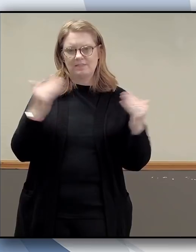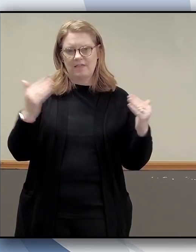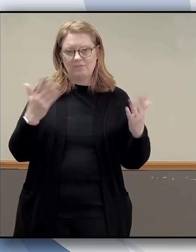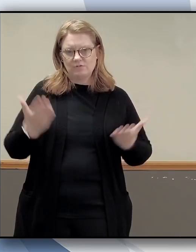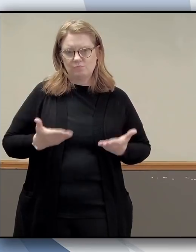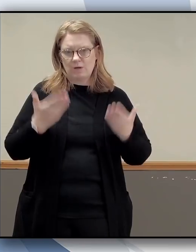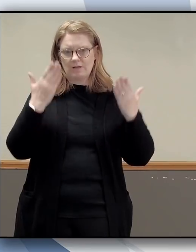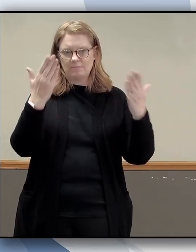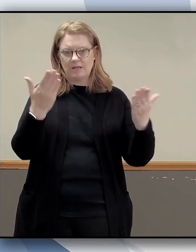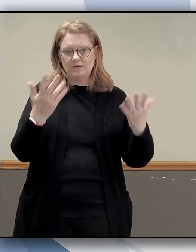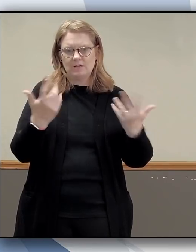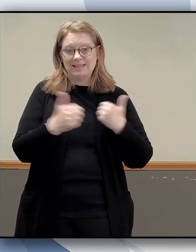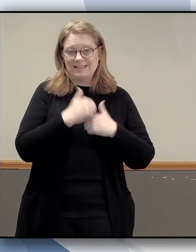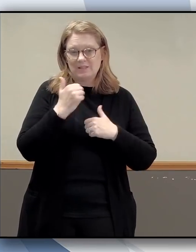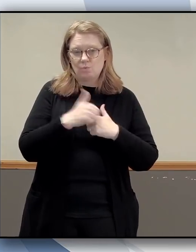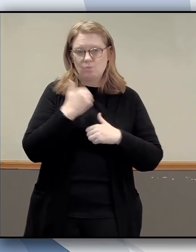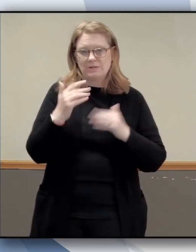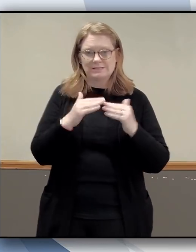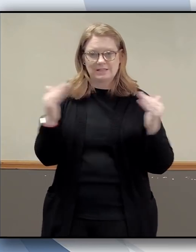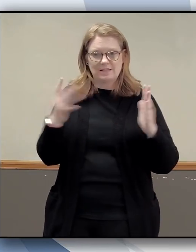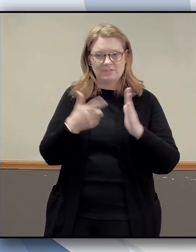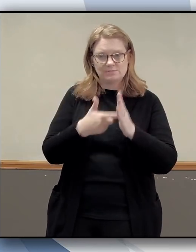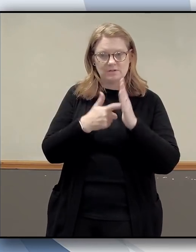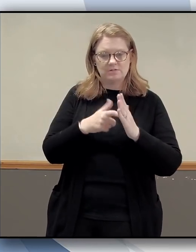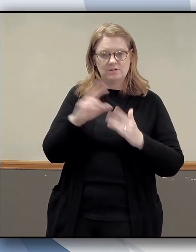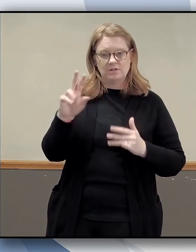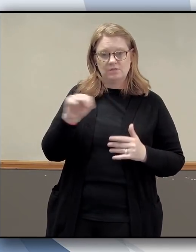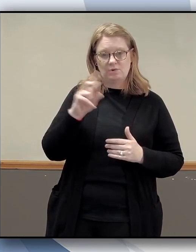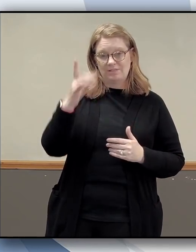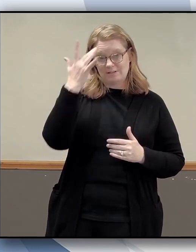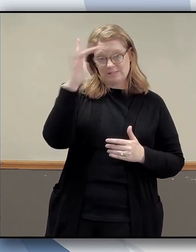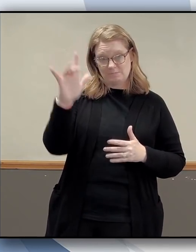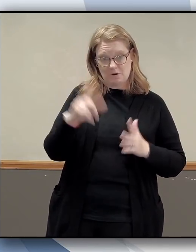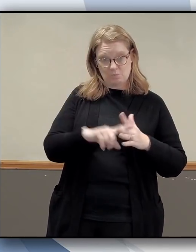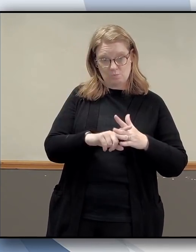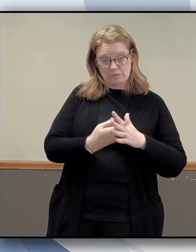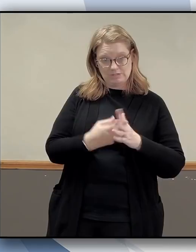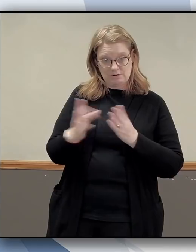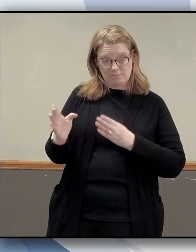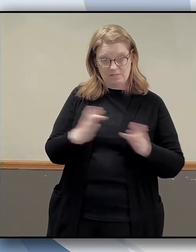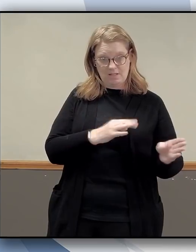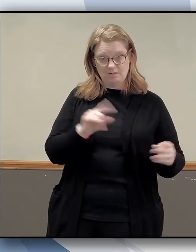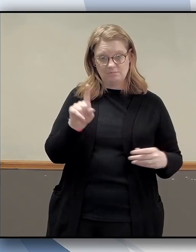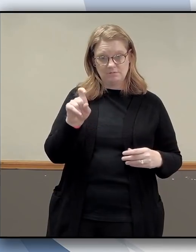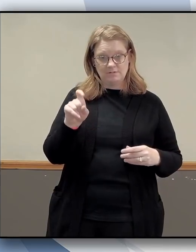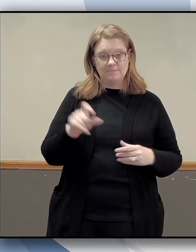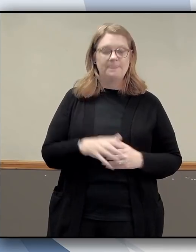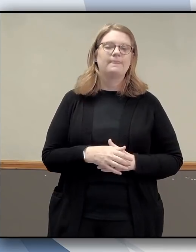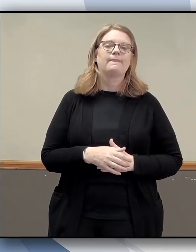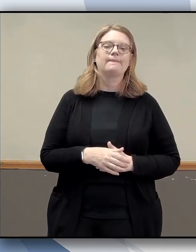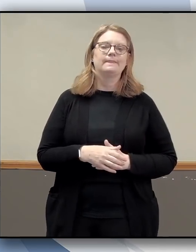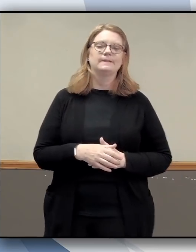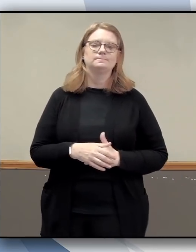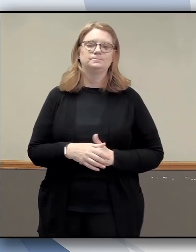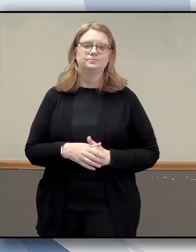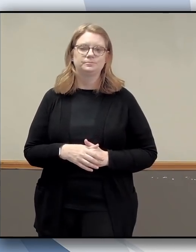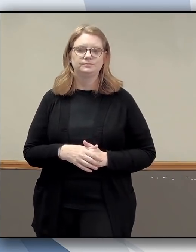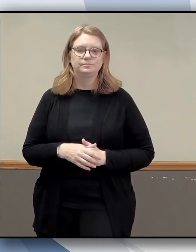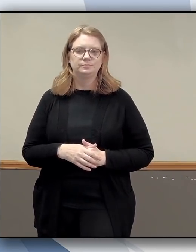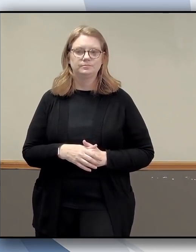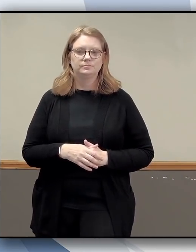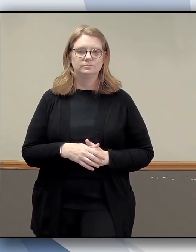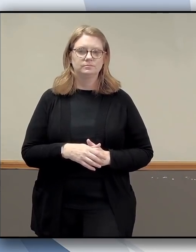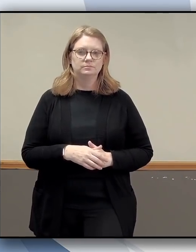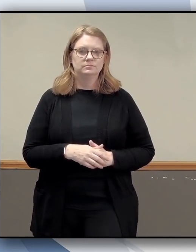recommend and what those risk levels mandate under the Smart Restart Plan? I would just guide